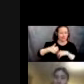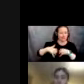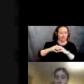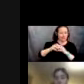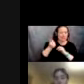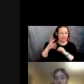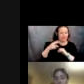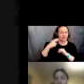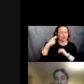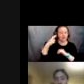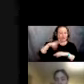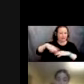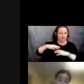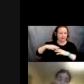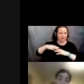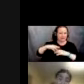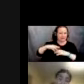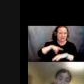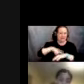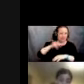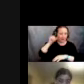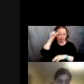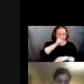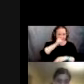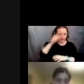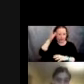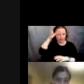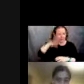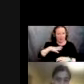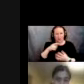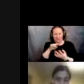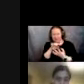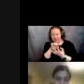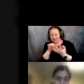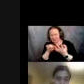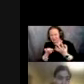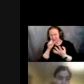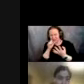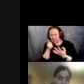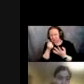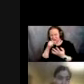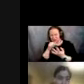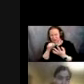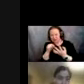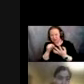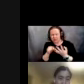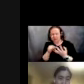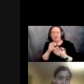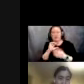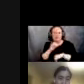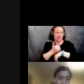these four men, I'm not quite sure which one, co-founded the Native Alaskan Brotherhood,